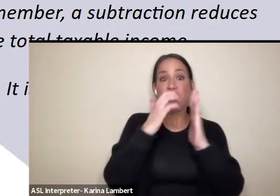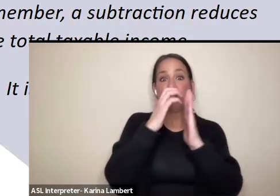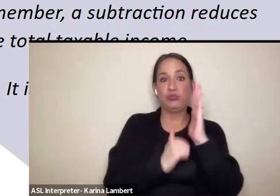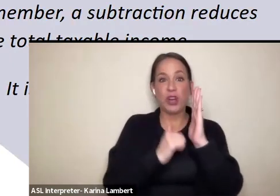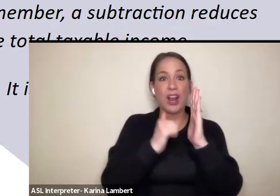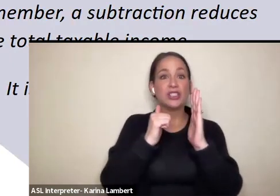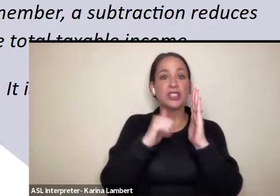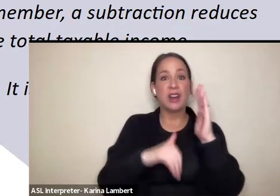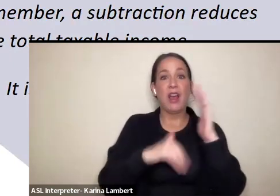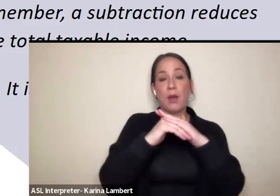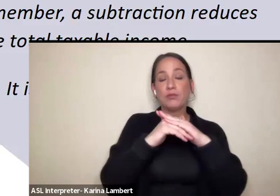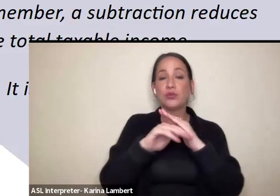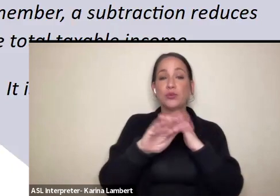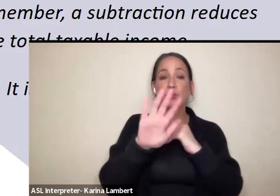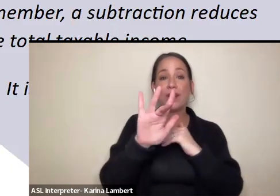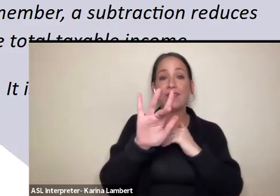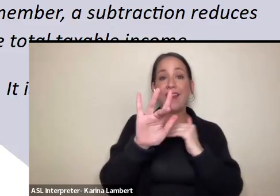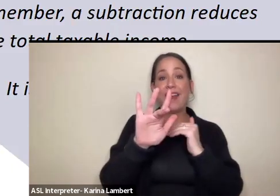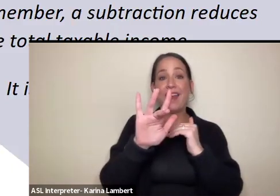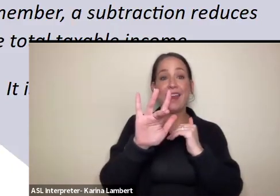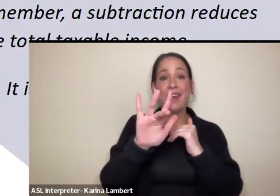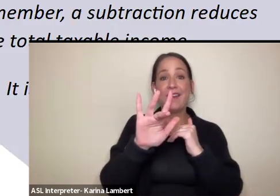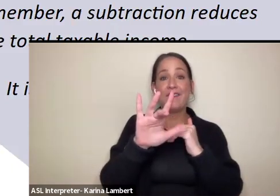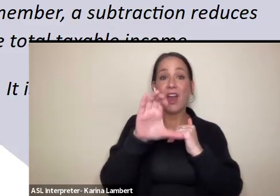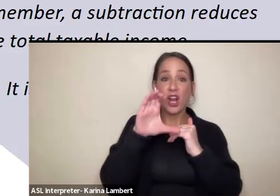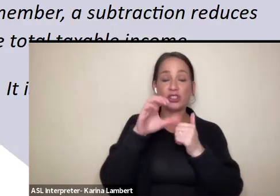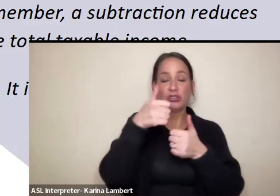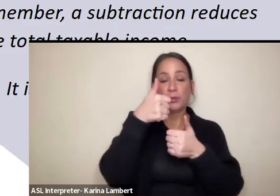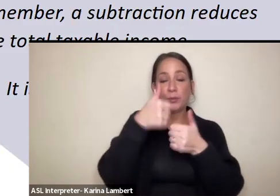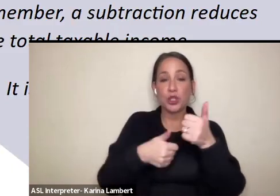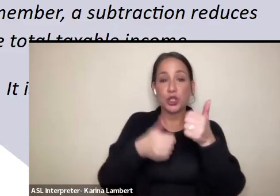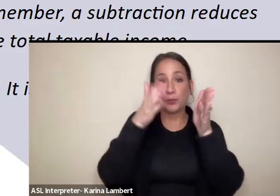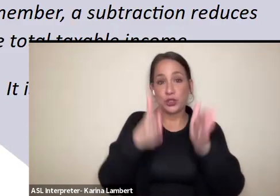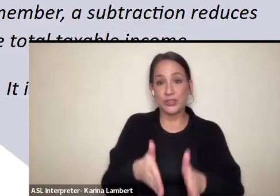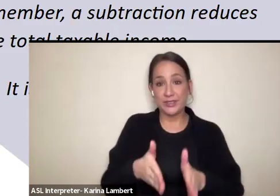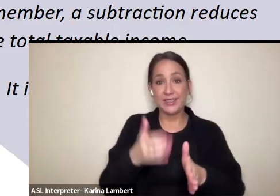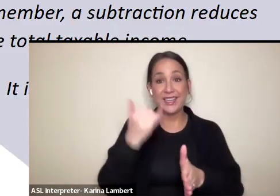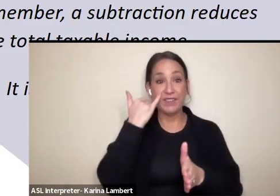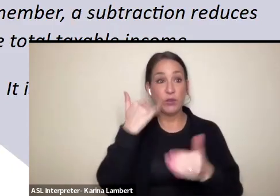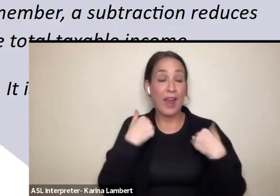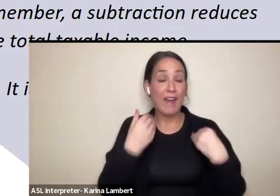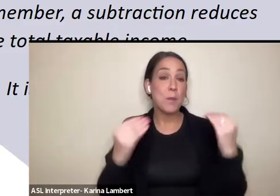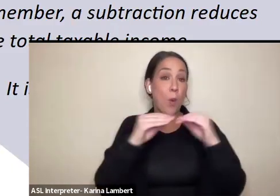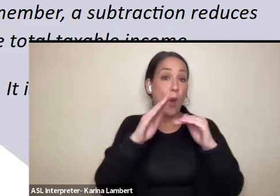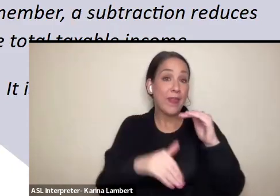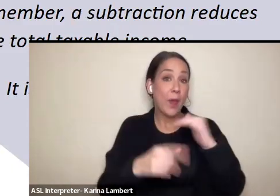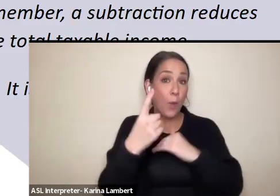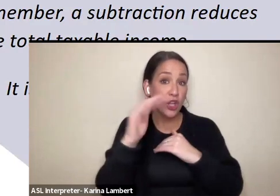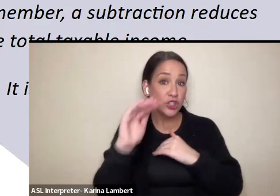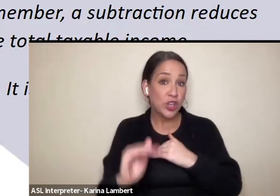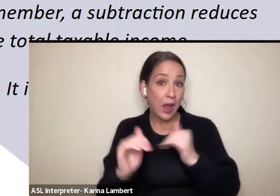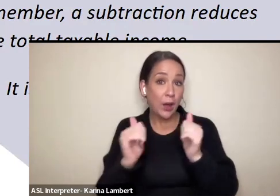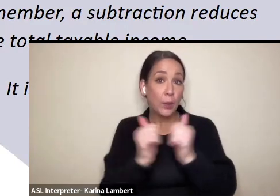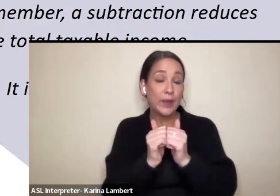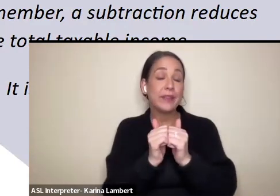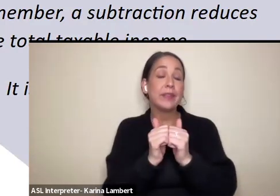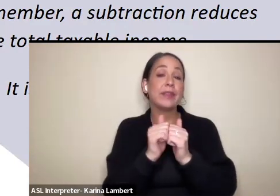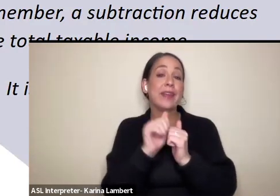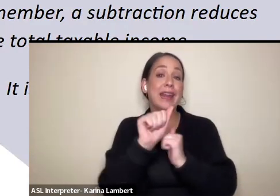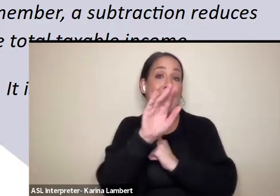Able account. So if you have more than one child with an ABLE account, you can do that for both ABLE